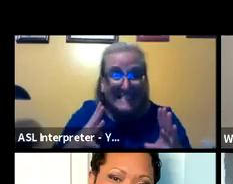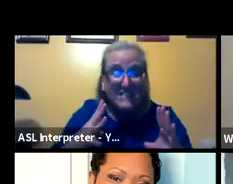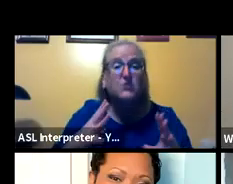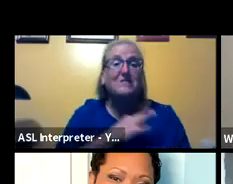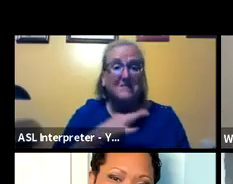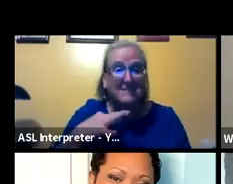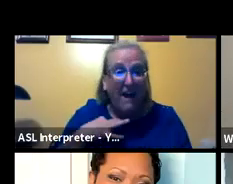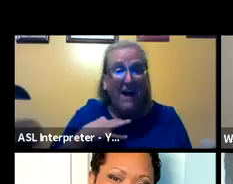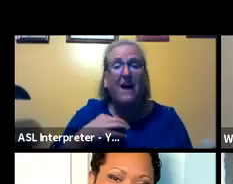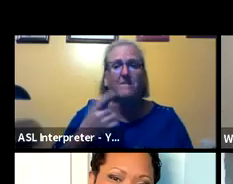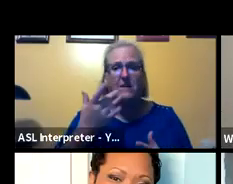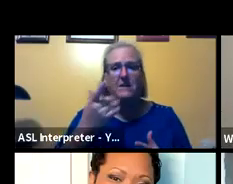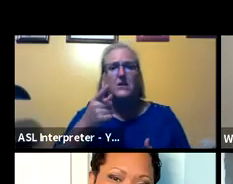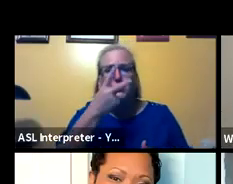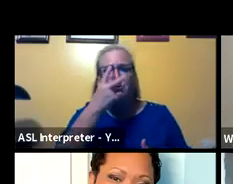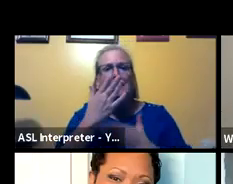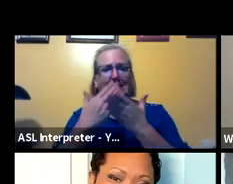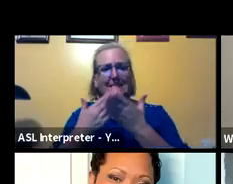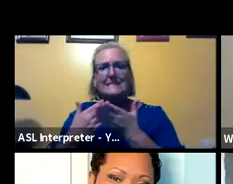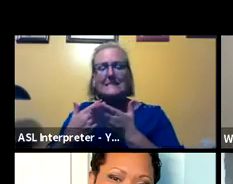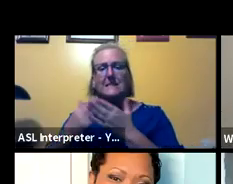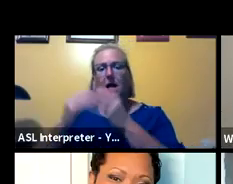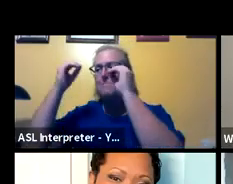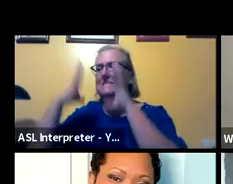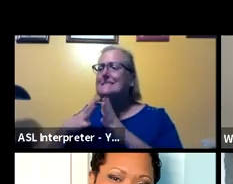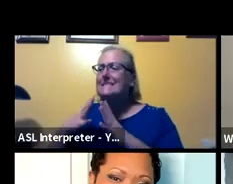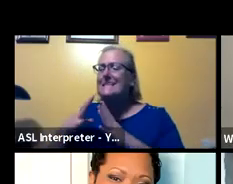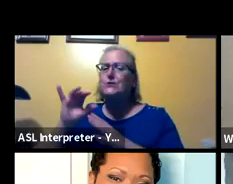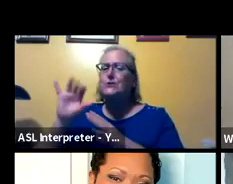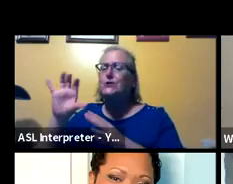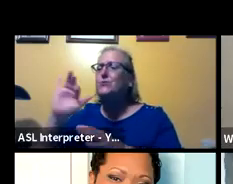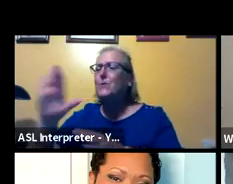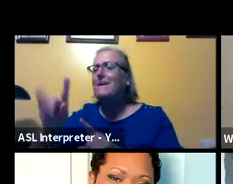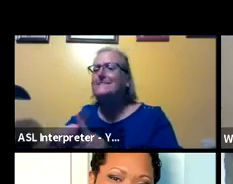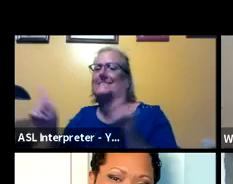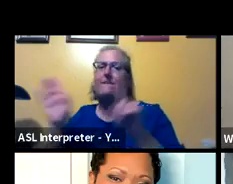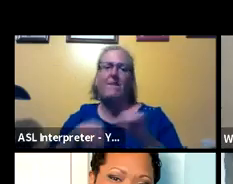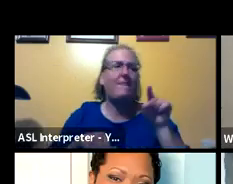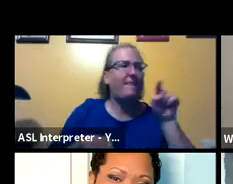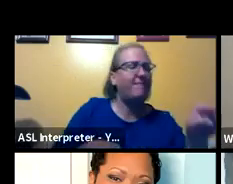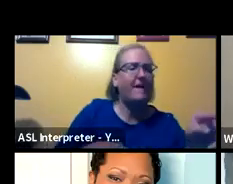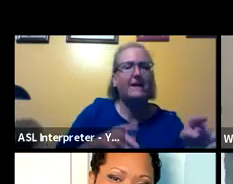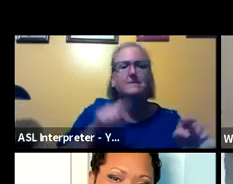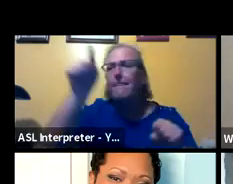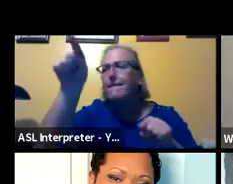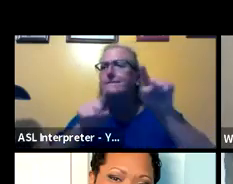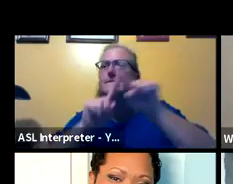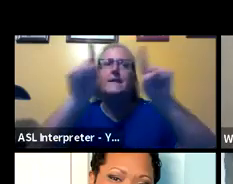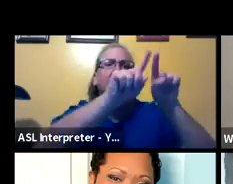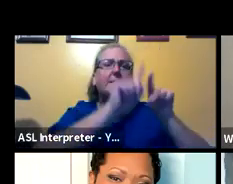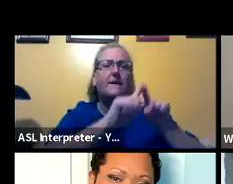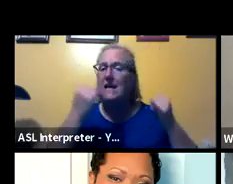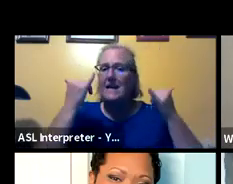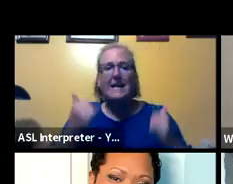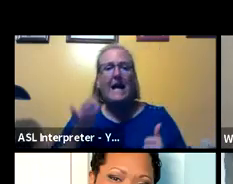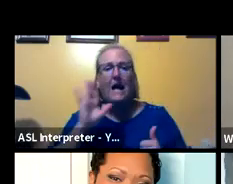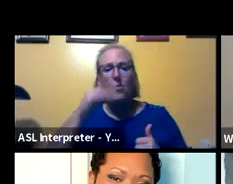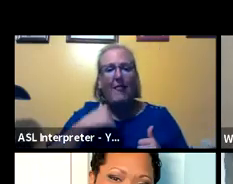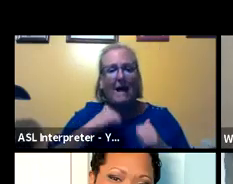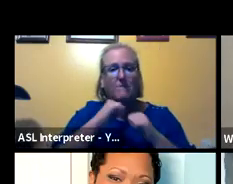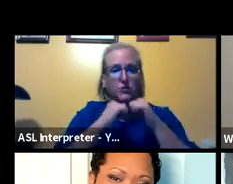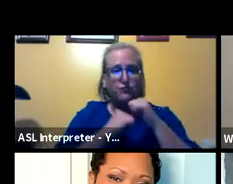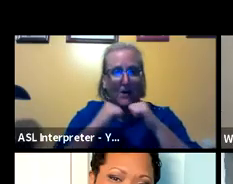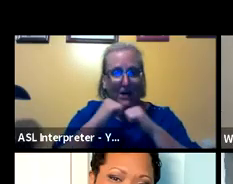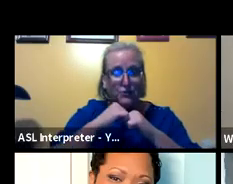saw some teachers in some schools doing it slightly different than others. Now we're going to have structures in place to ensure that we have quality